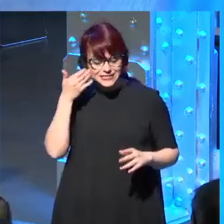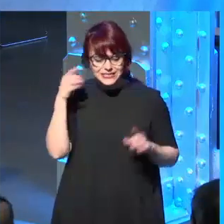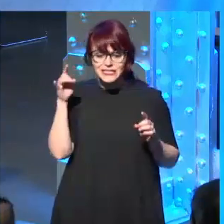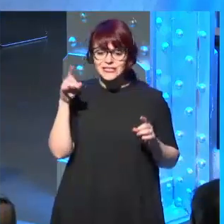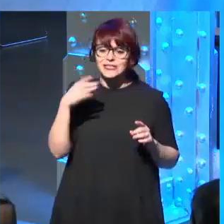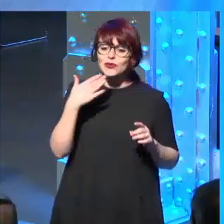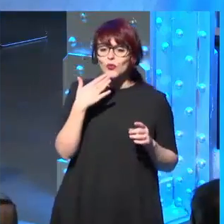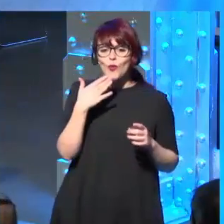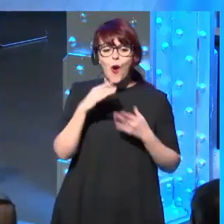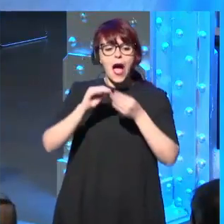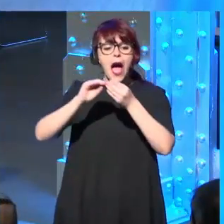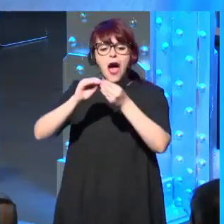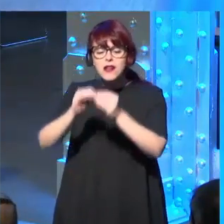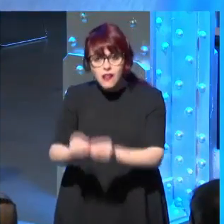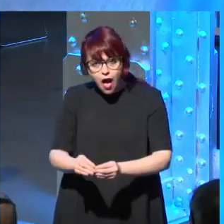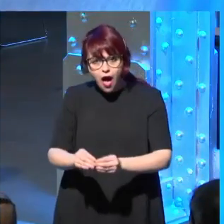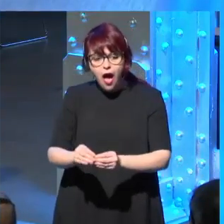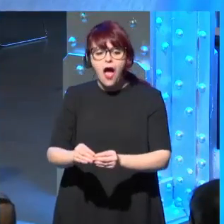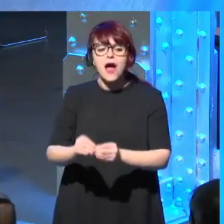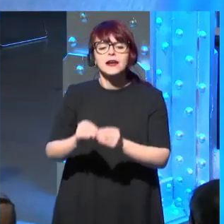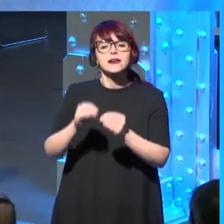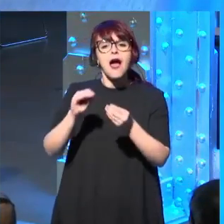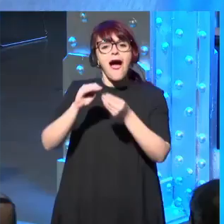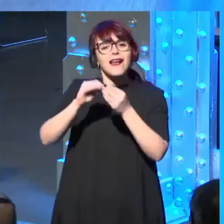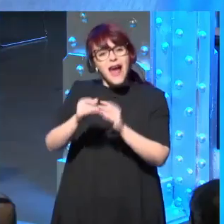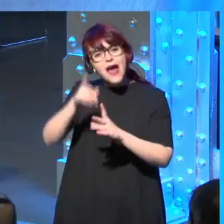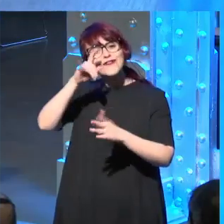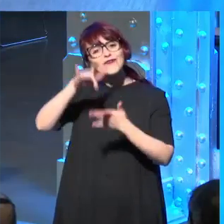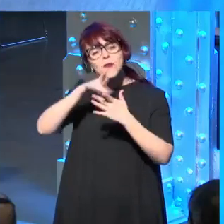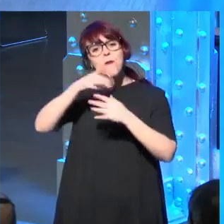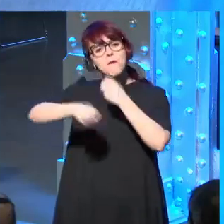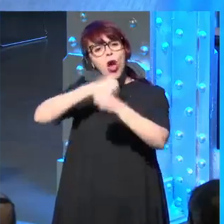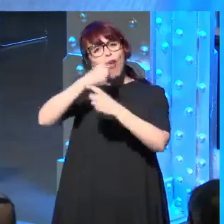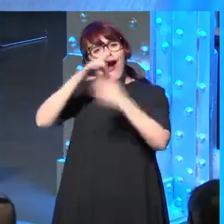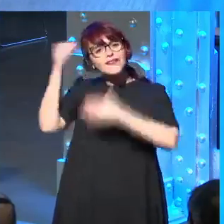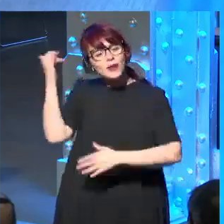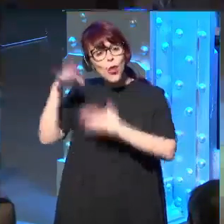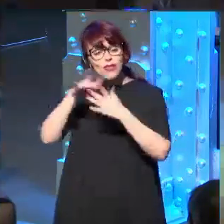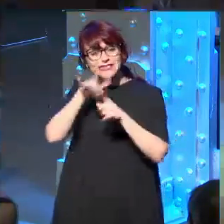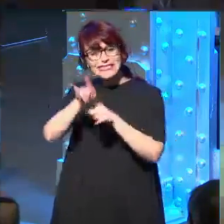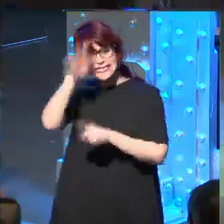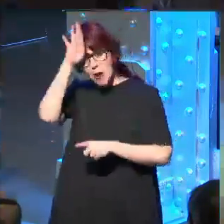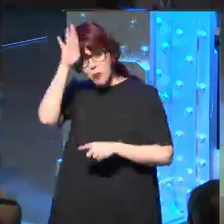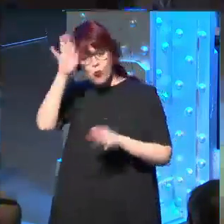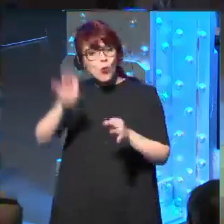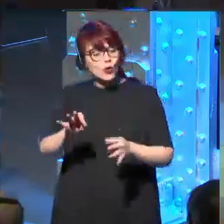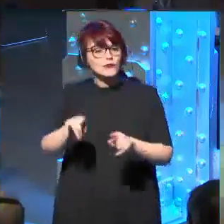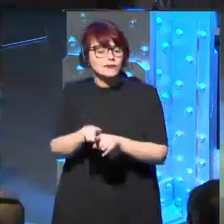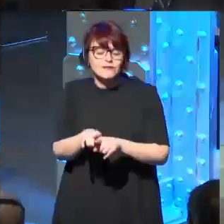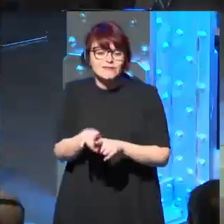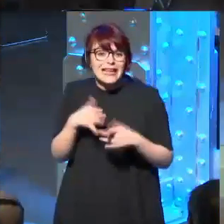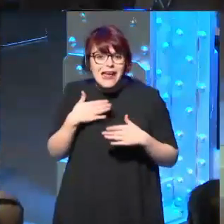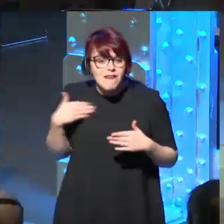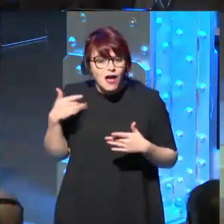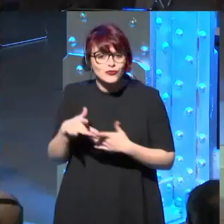of Istanbul, and especially he was proud to be invited to big mosques well, and he told me every